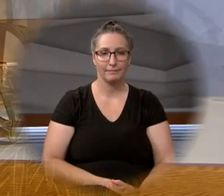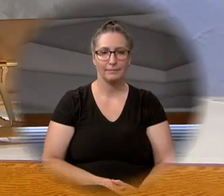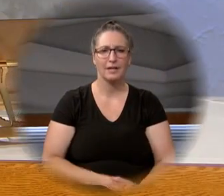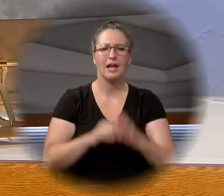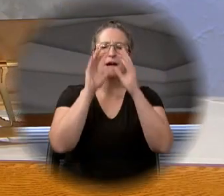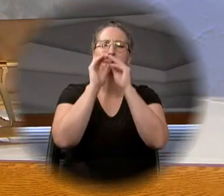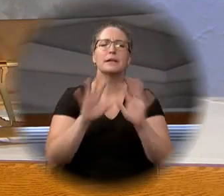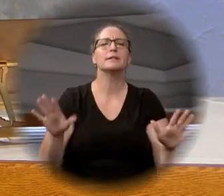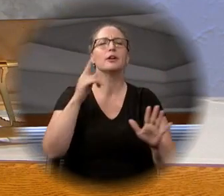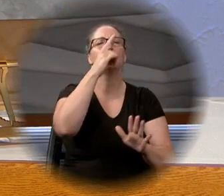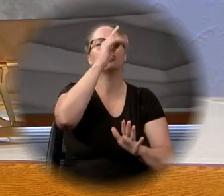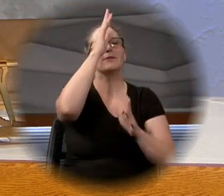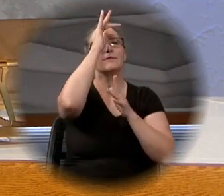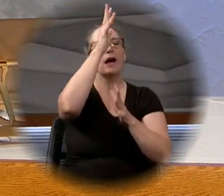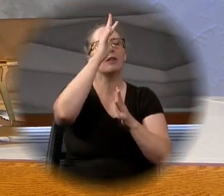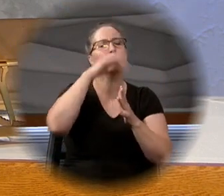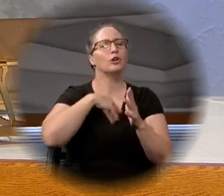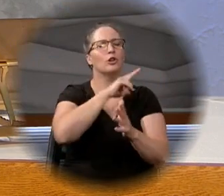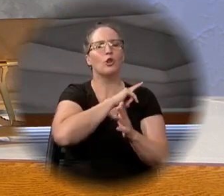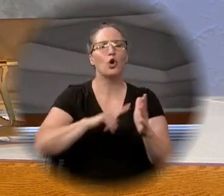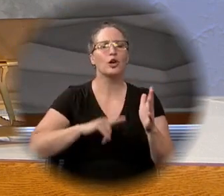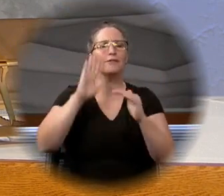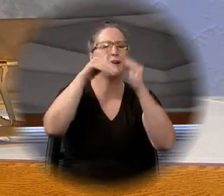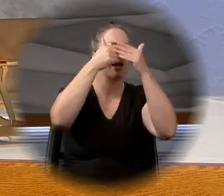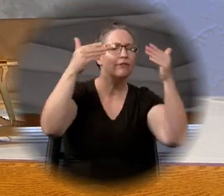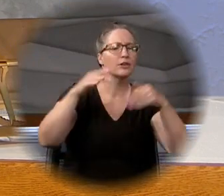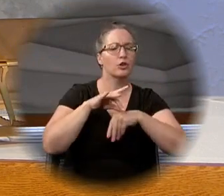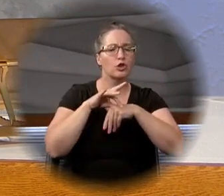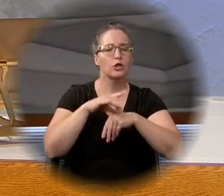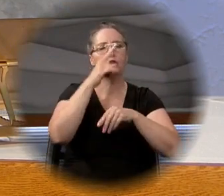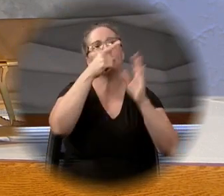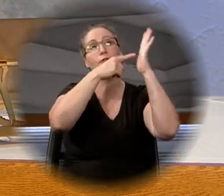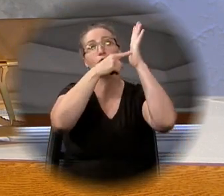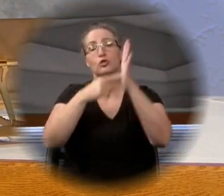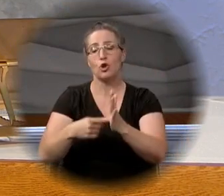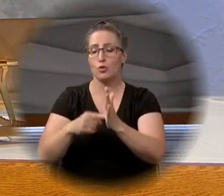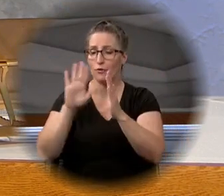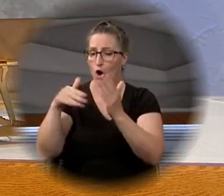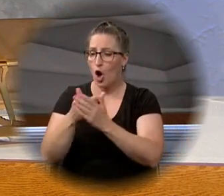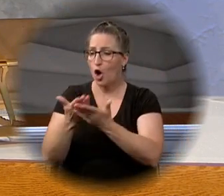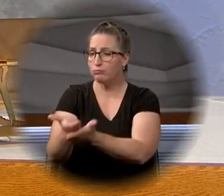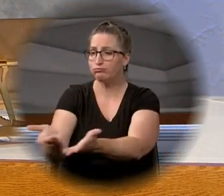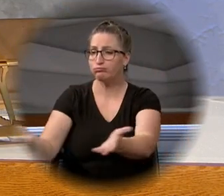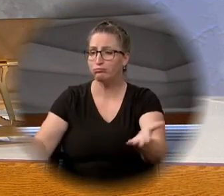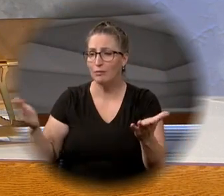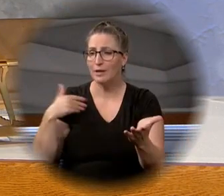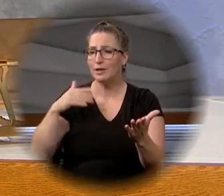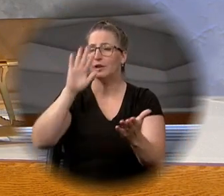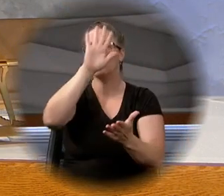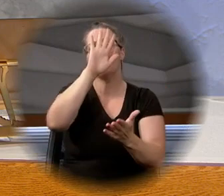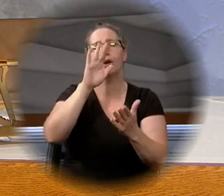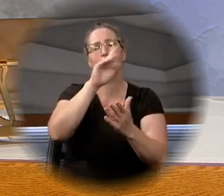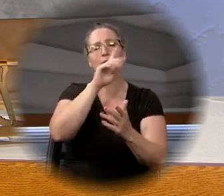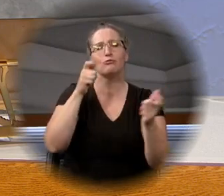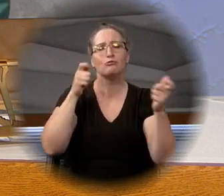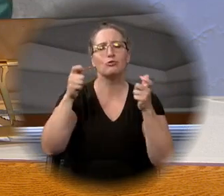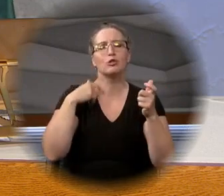Blessed are you, Father, Lord of heaven and earth. You have revealed to the little ones the mysteries of your